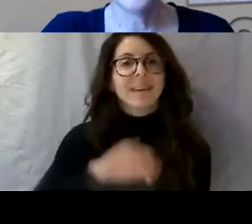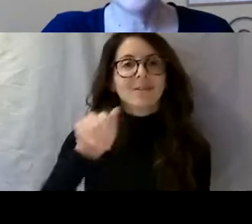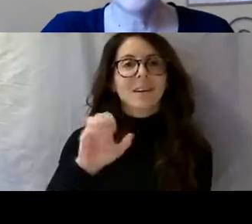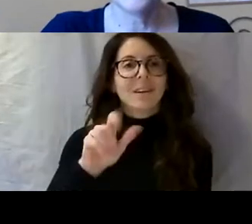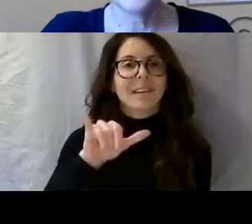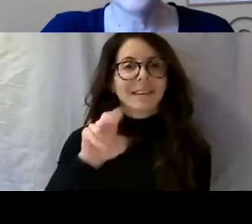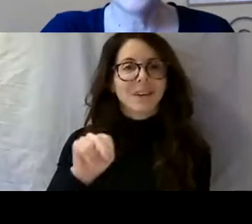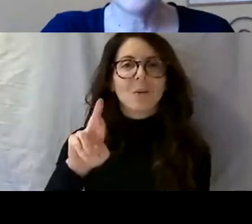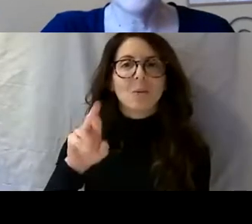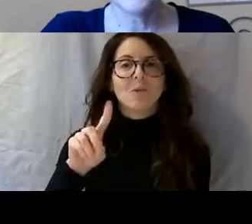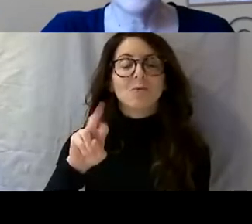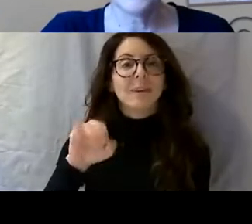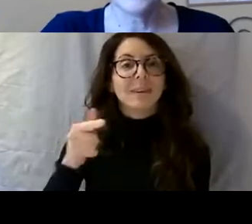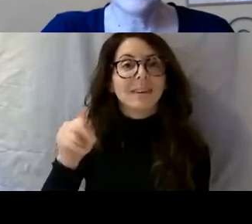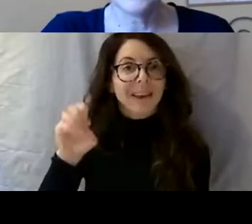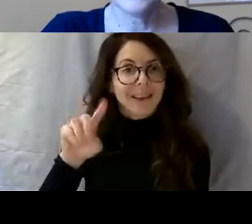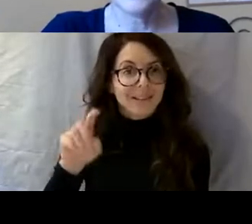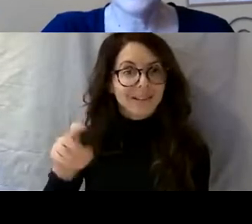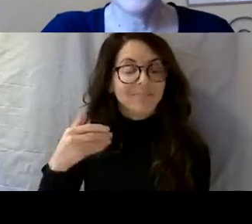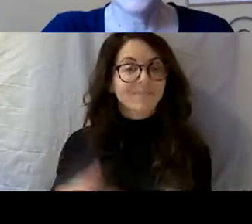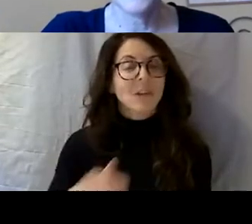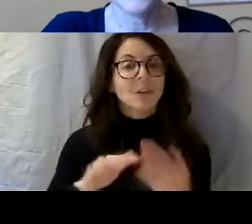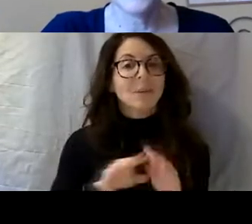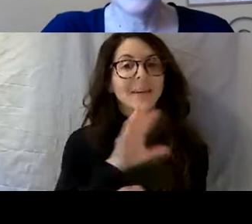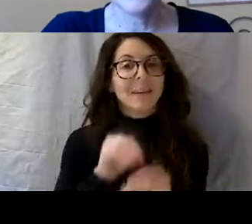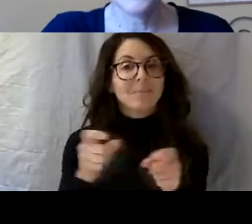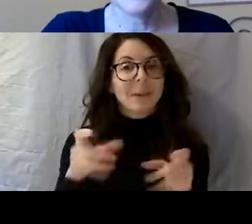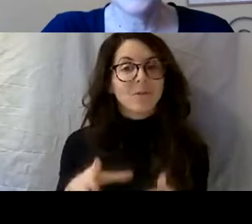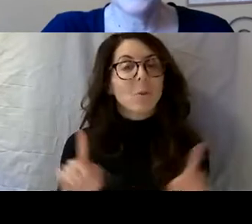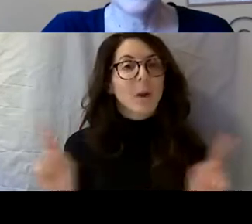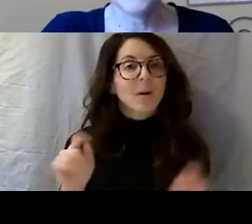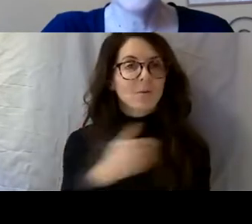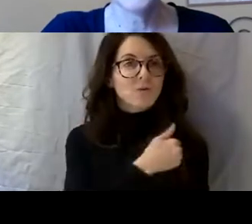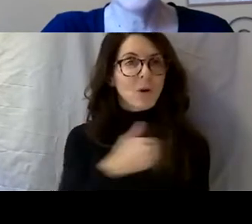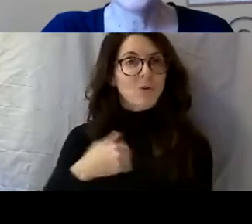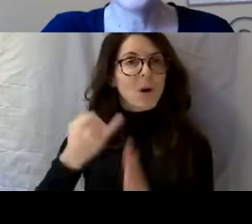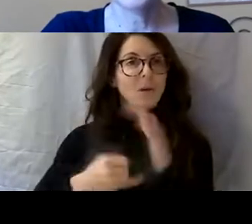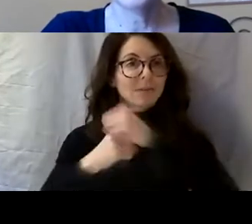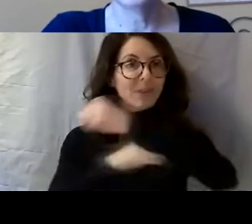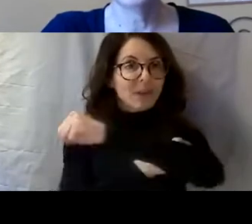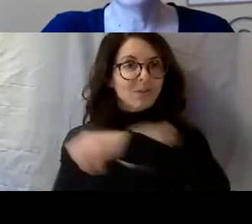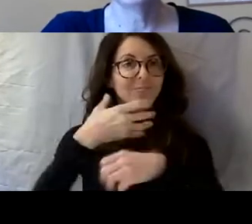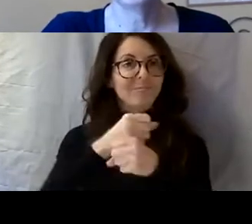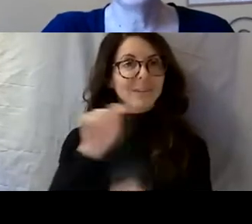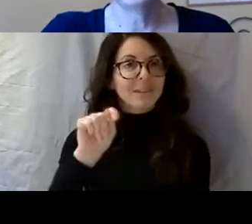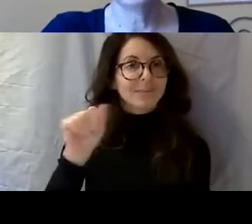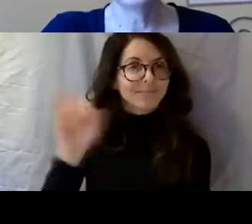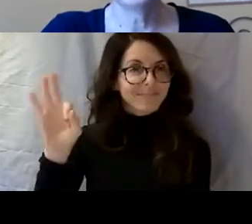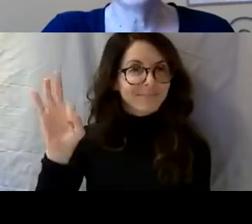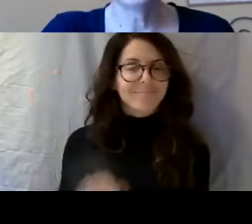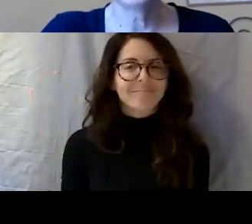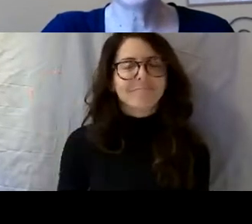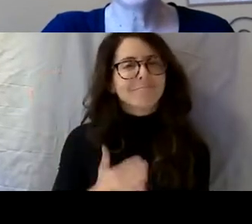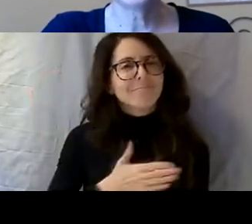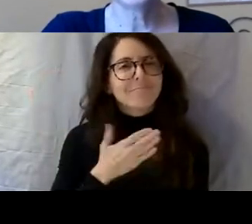Rodriguez, and I am the Community Engagement Manager with Toronto Arts Foundation. We're delighted that you're able to